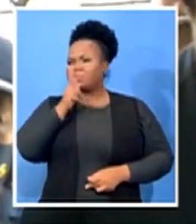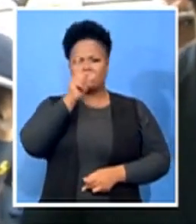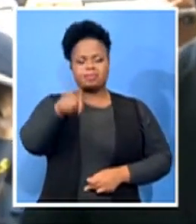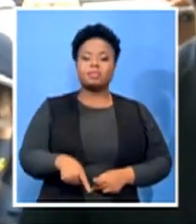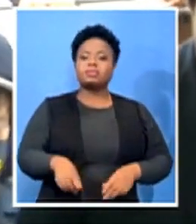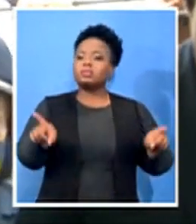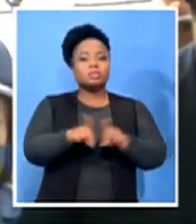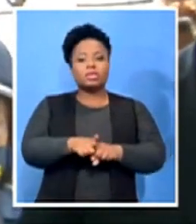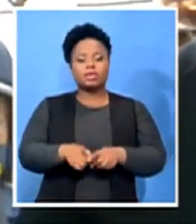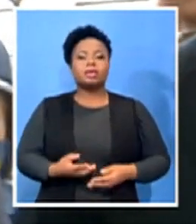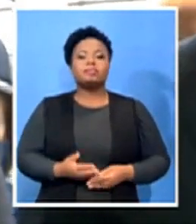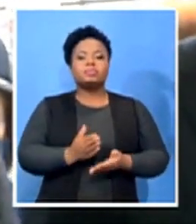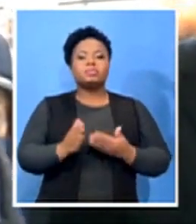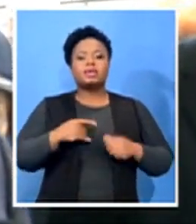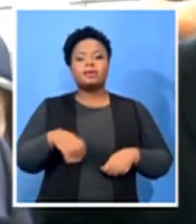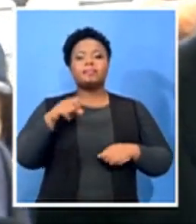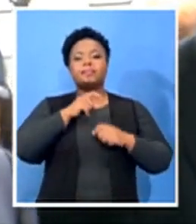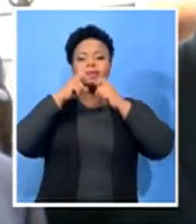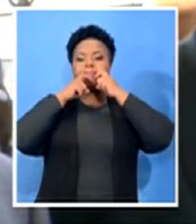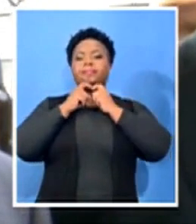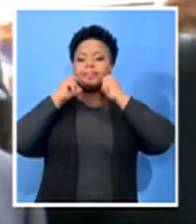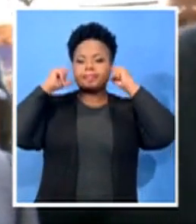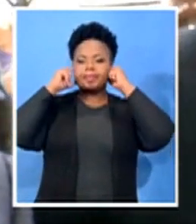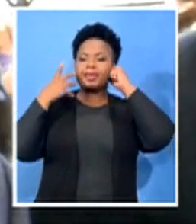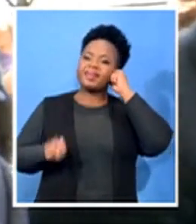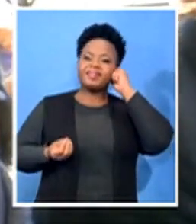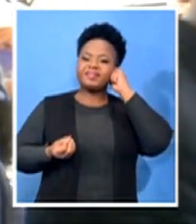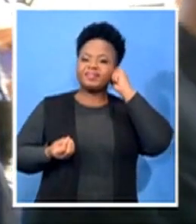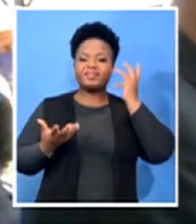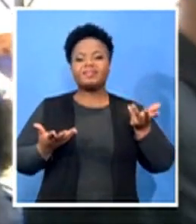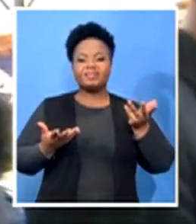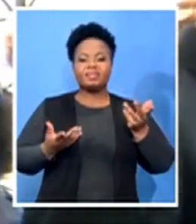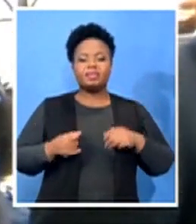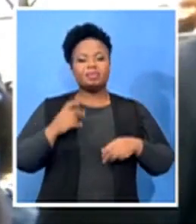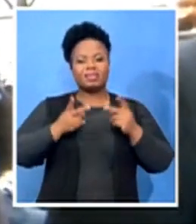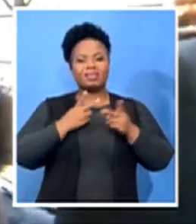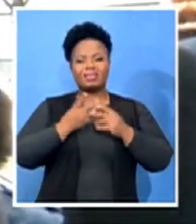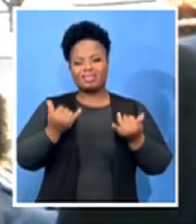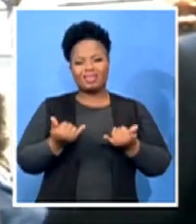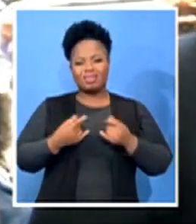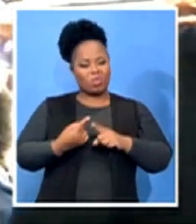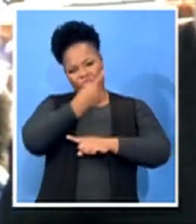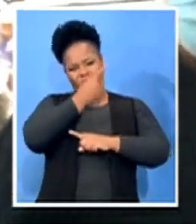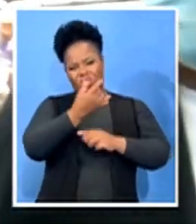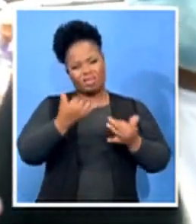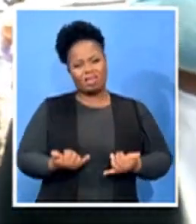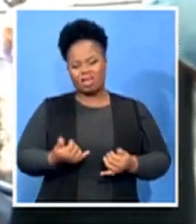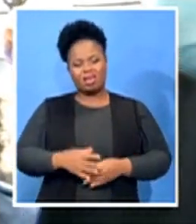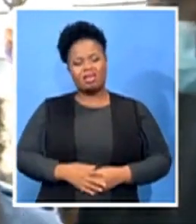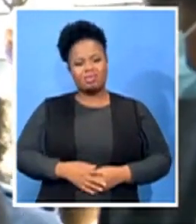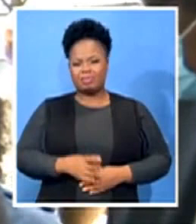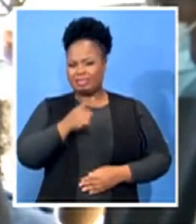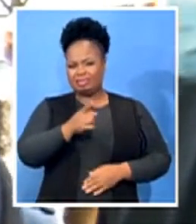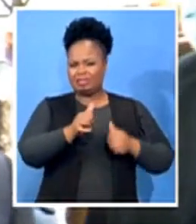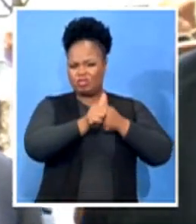they don't put the mask where they're supposed to be. So the compliance here will be much less than what we saw in Putatichaba